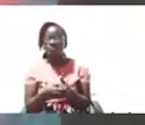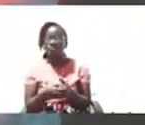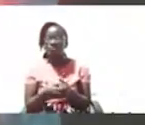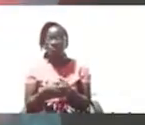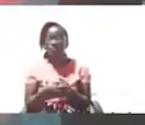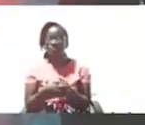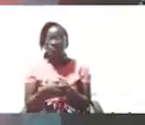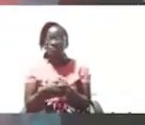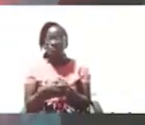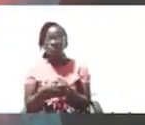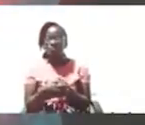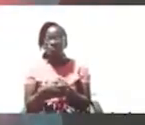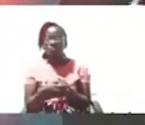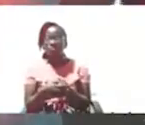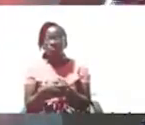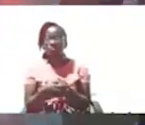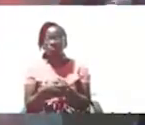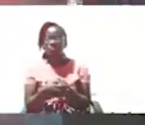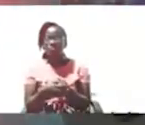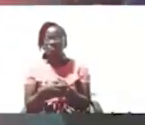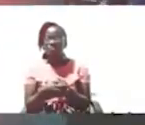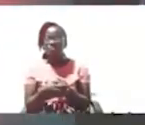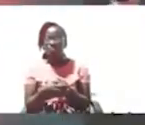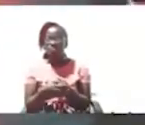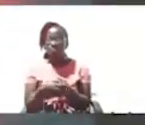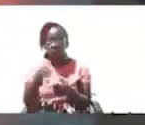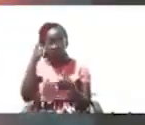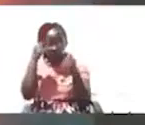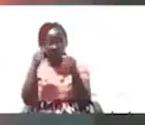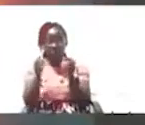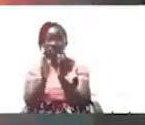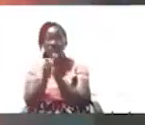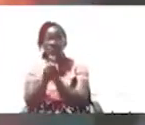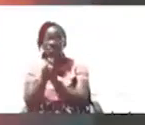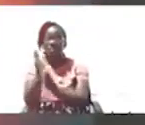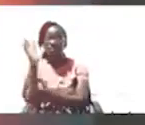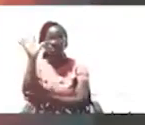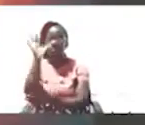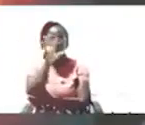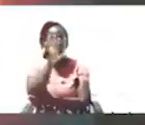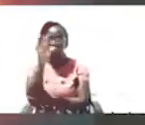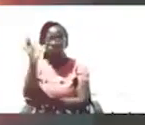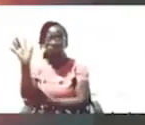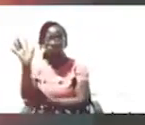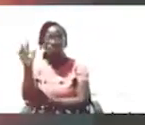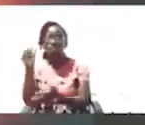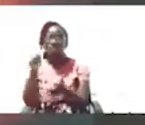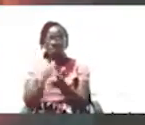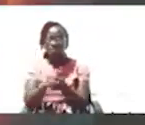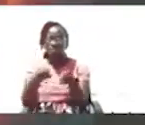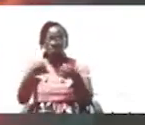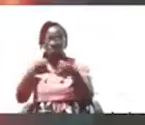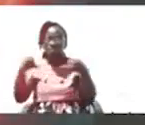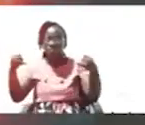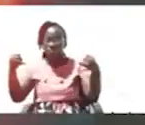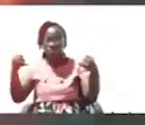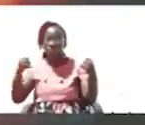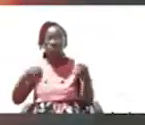happens. We say that it is by a tree that the rope goes up. But tonight you'll